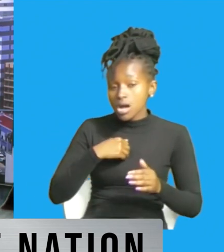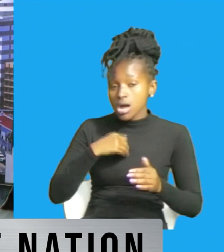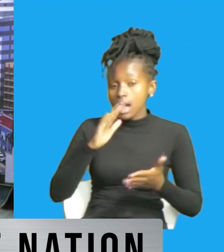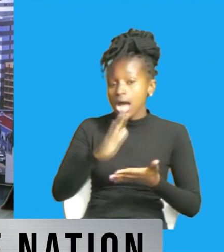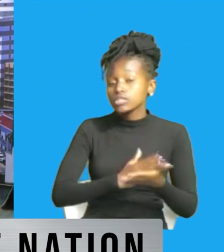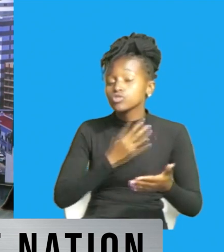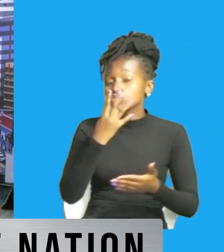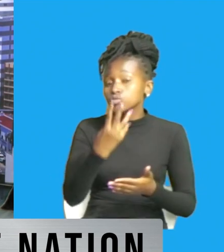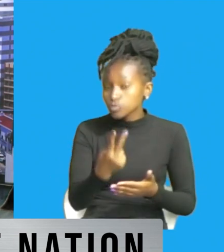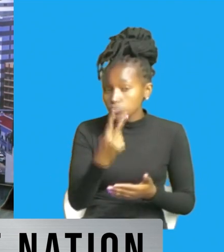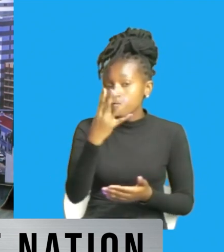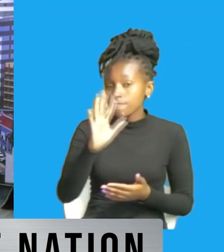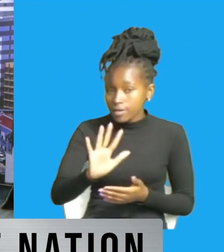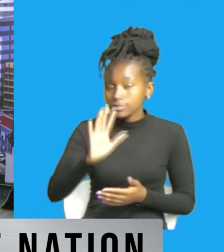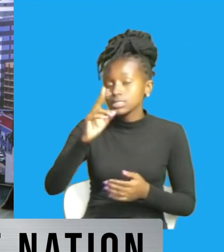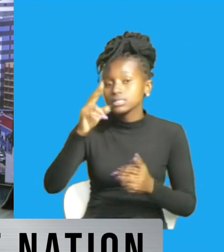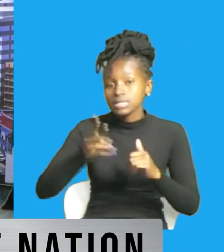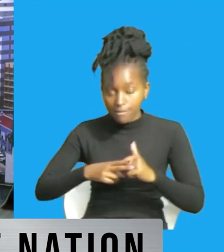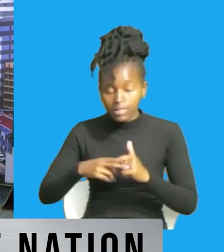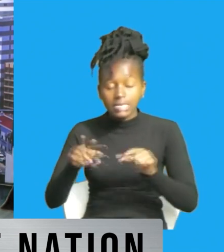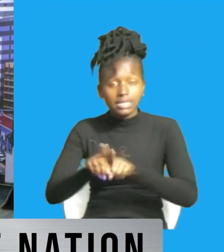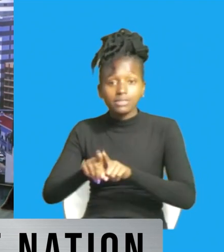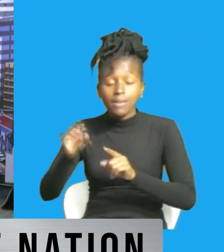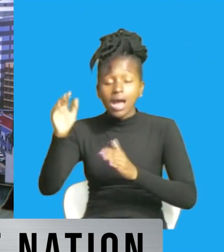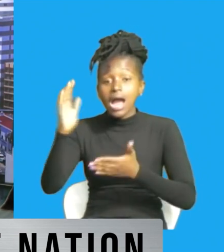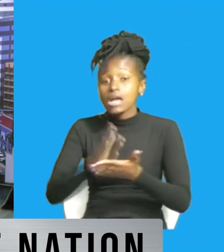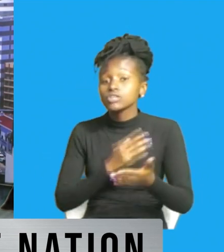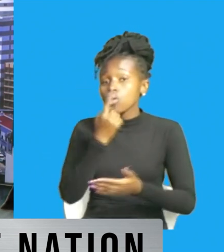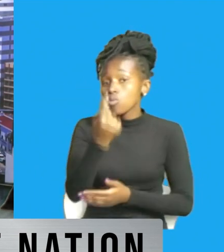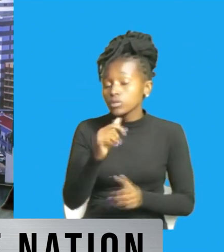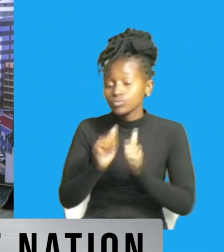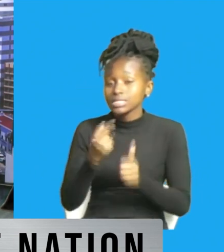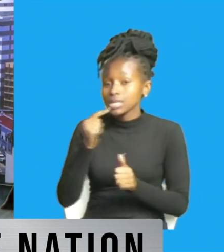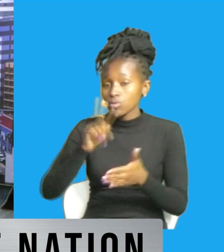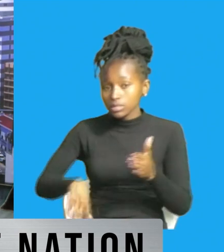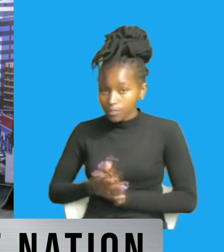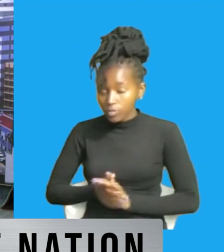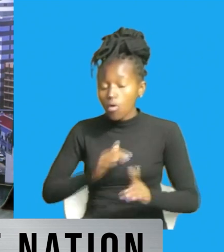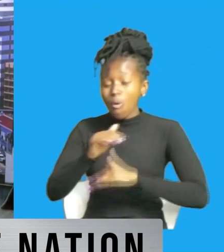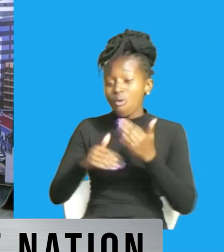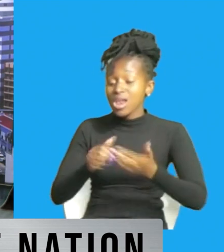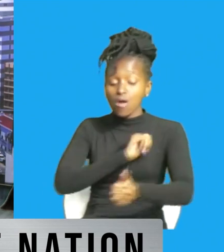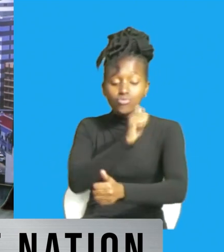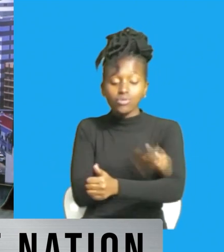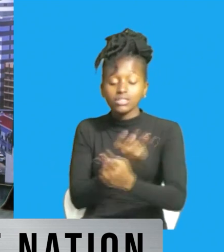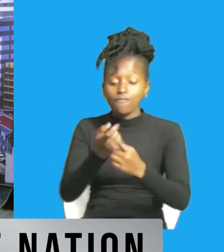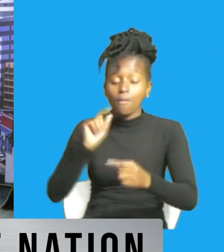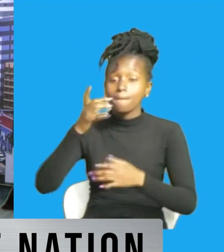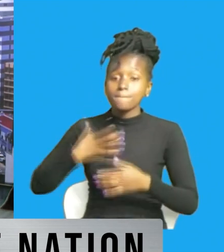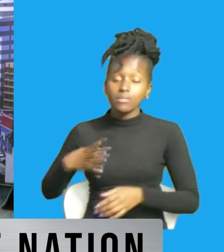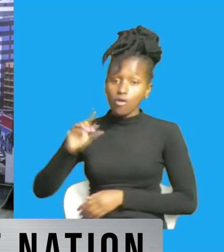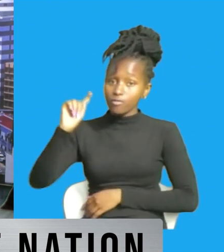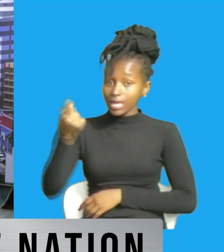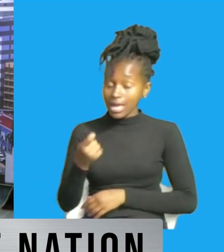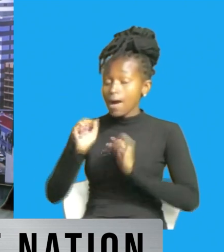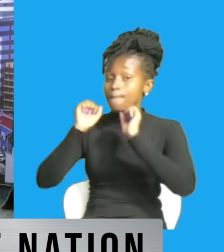We have article 1 of the constitution. Inasema nini? All sovereign authority belongs to the people of Kenya and it can be exercised either directly